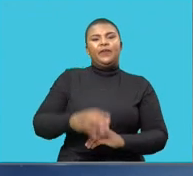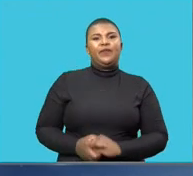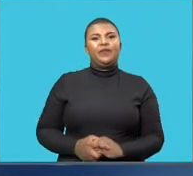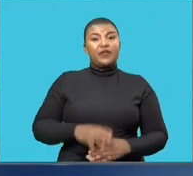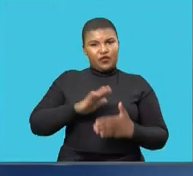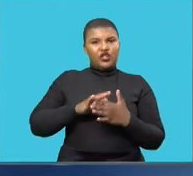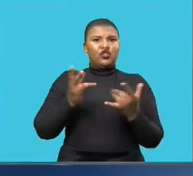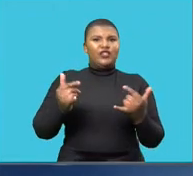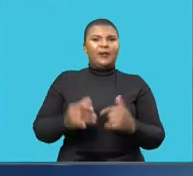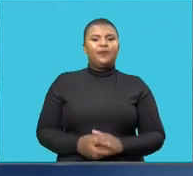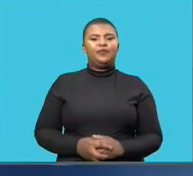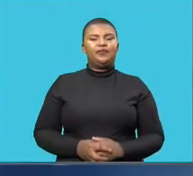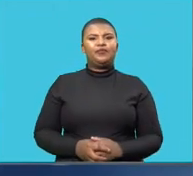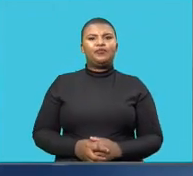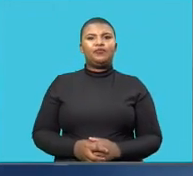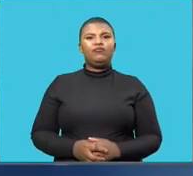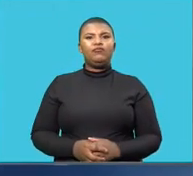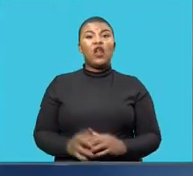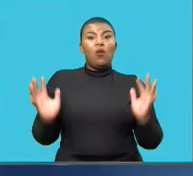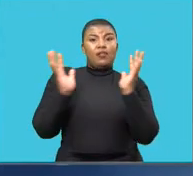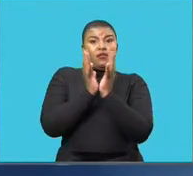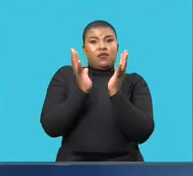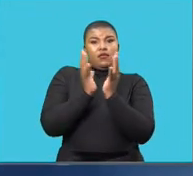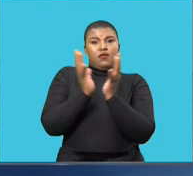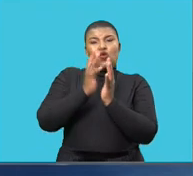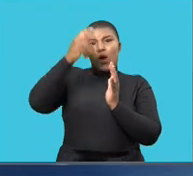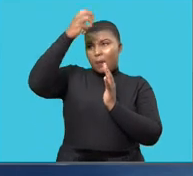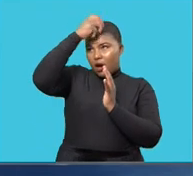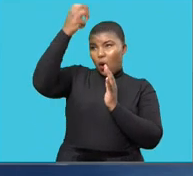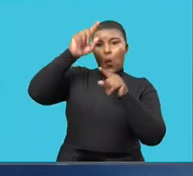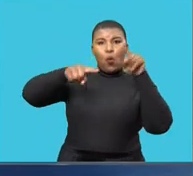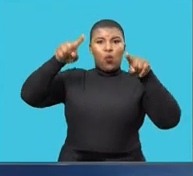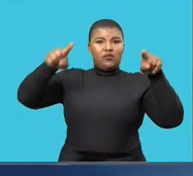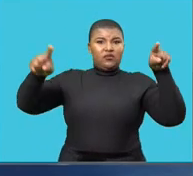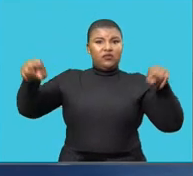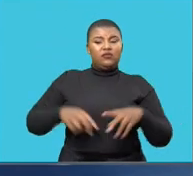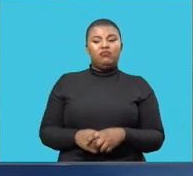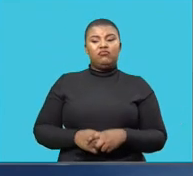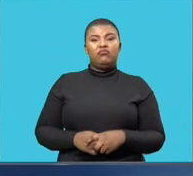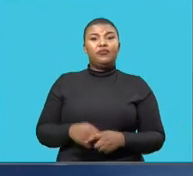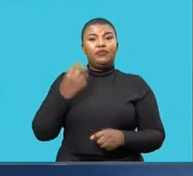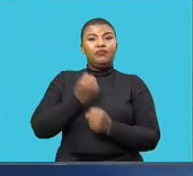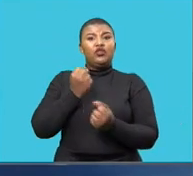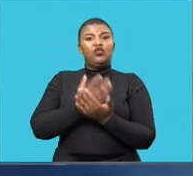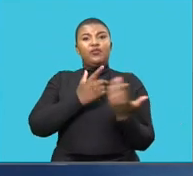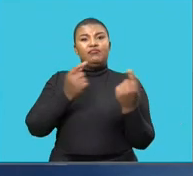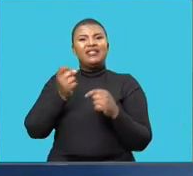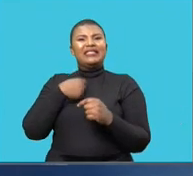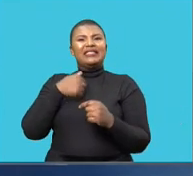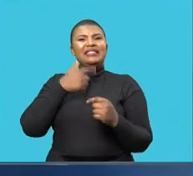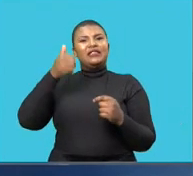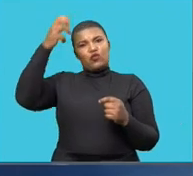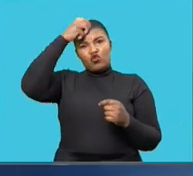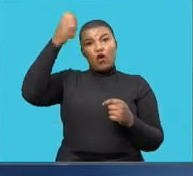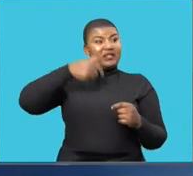purpose of a day. Inhlangano yamakhosi azama ukubuyisa ubukhosi since